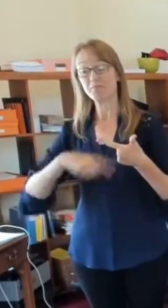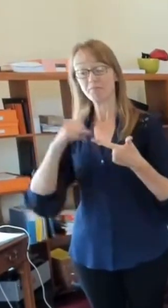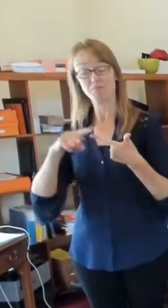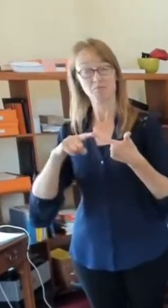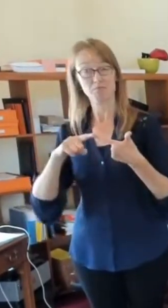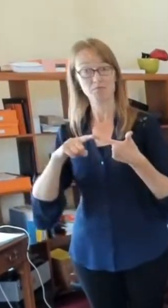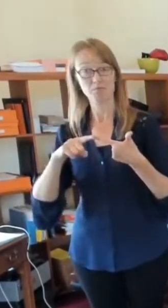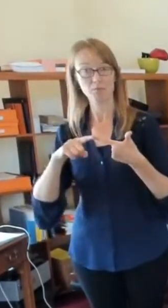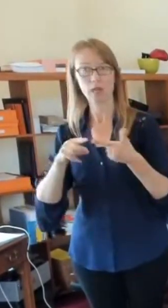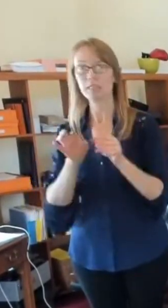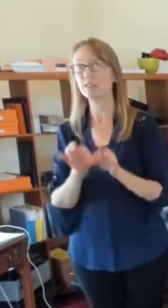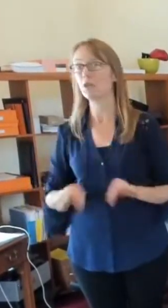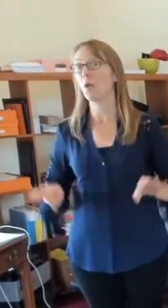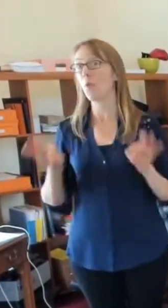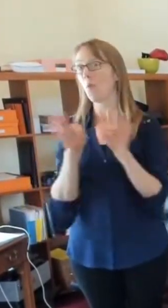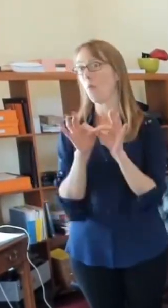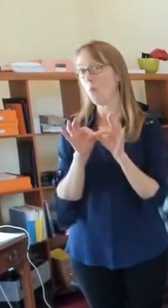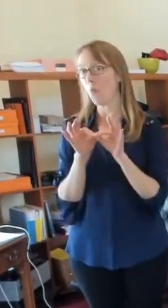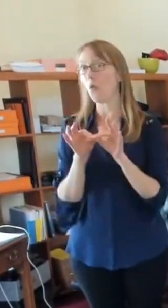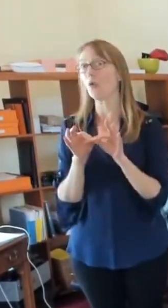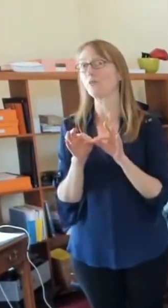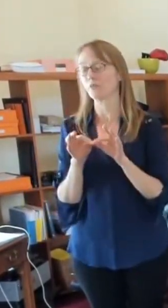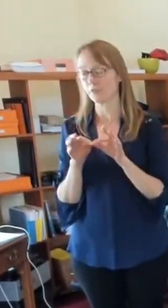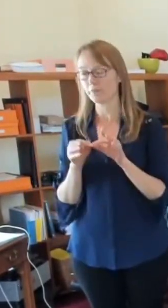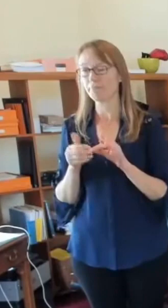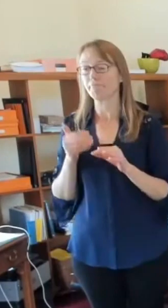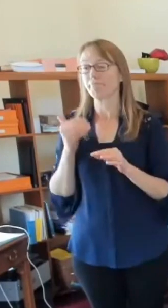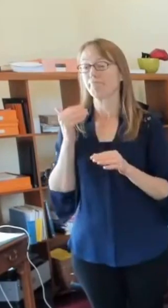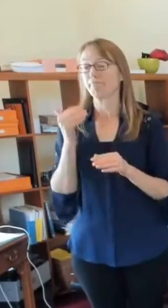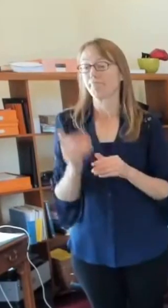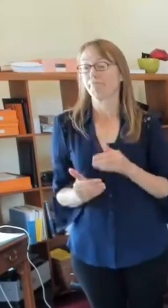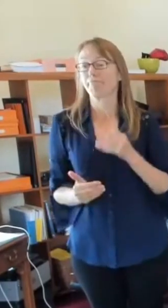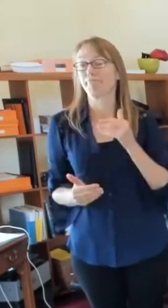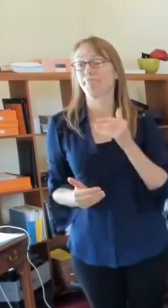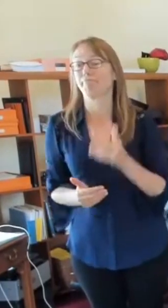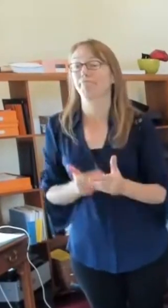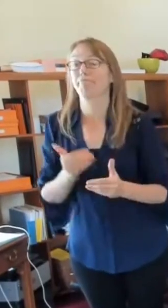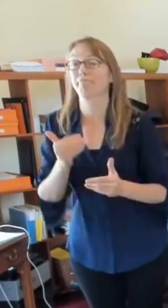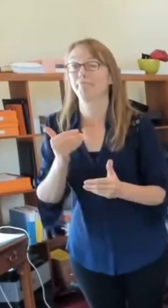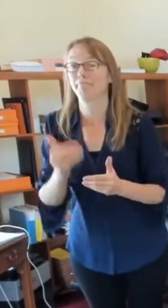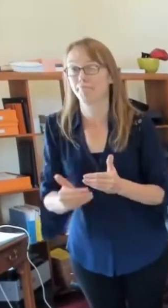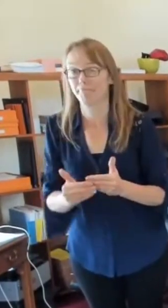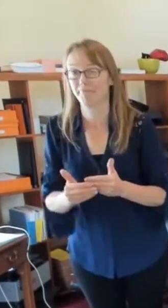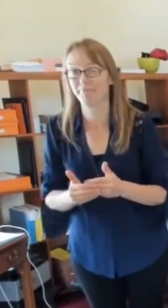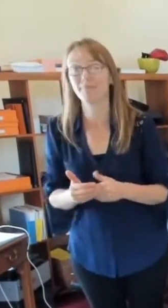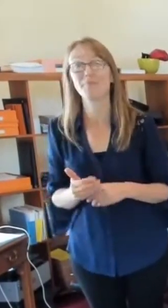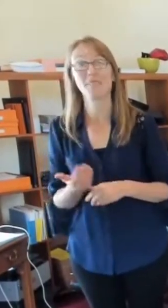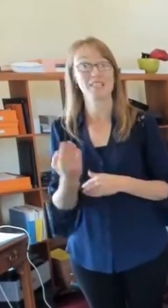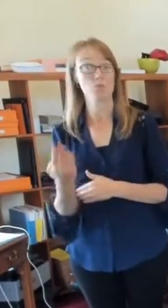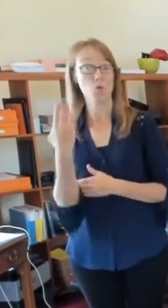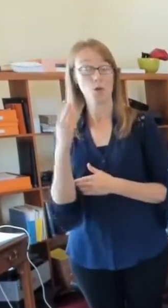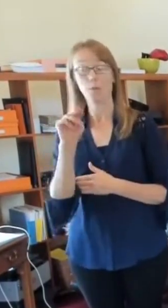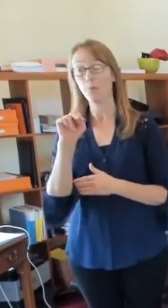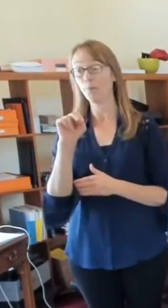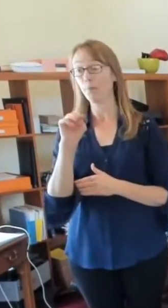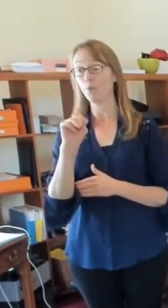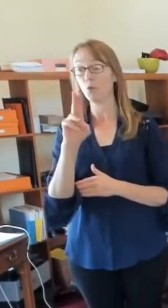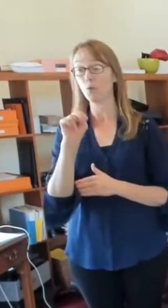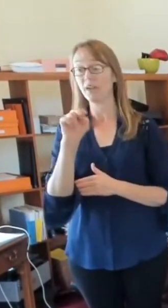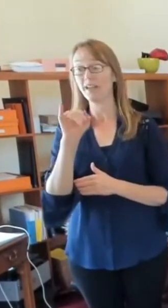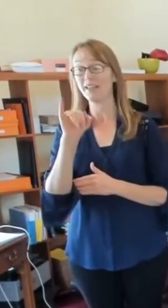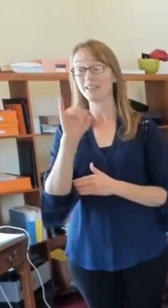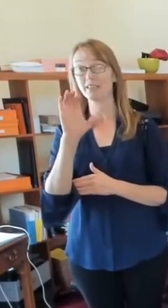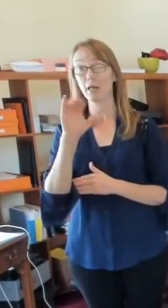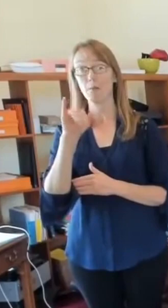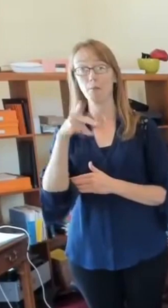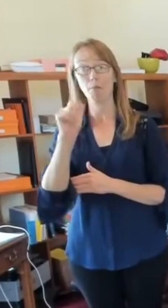an important step to be taken. This morning, the Municipal Finance Corporation voted to have